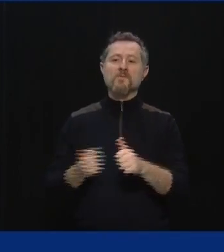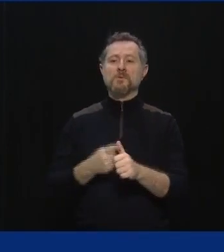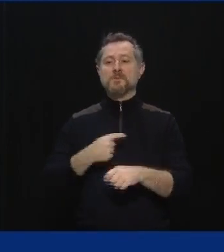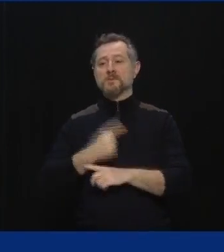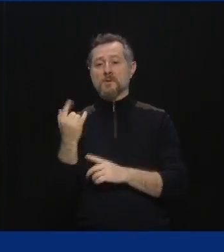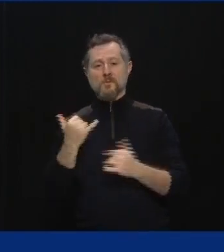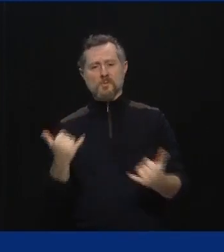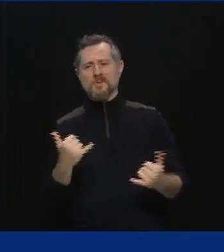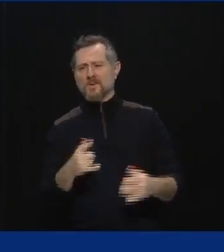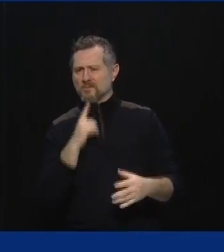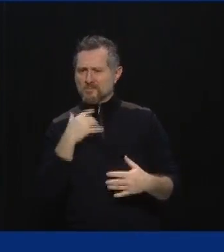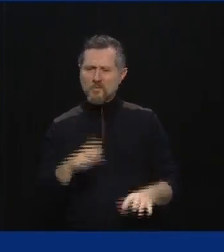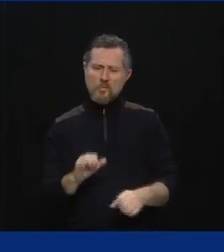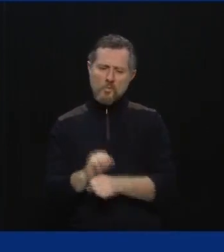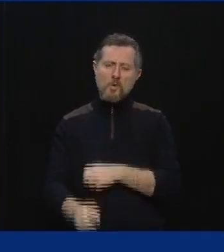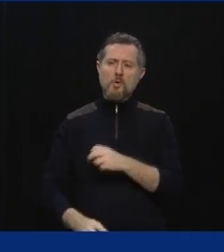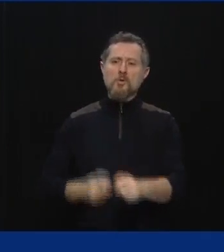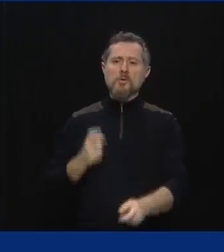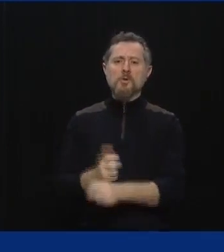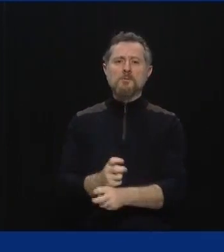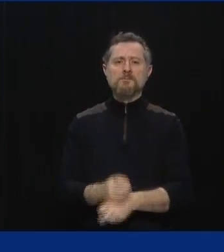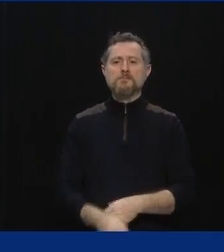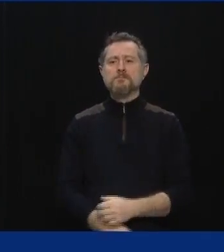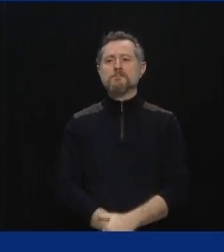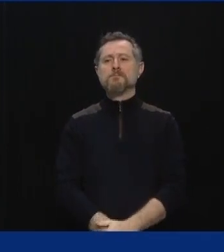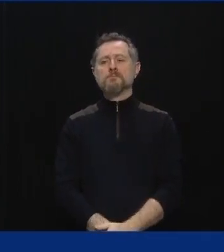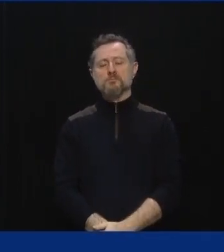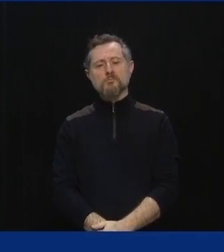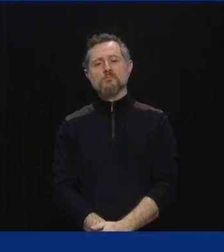The runway. Hit the runway running. We are taking off.